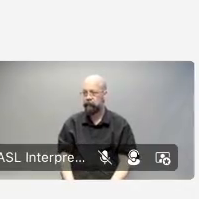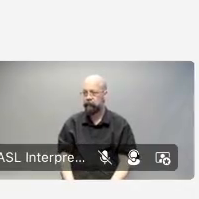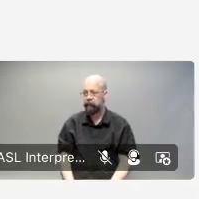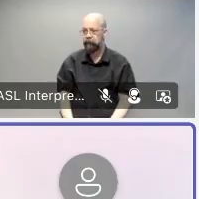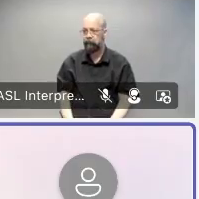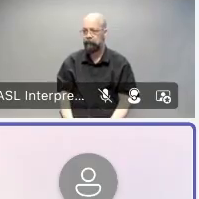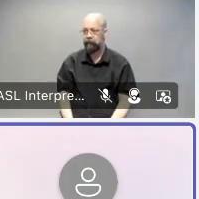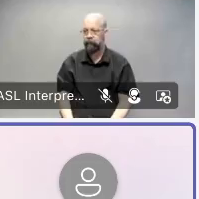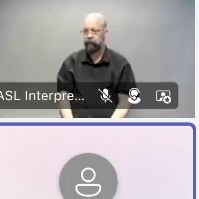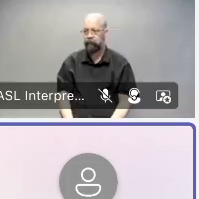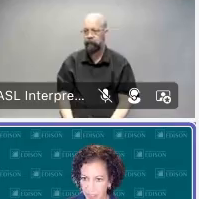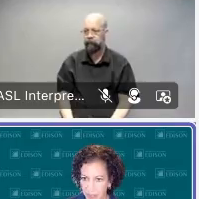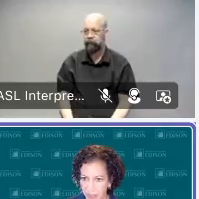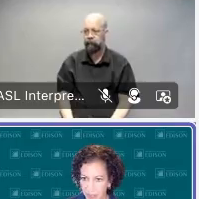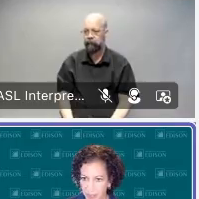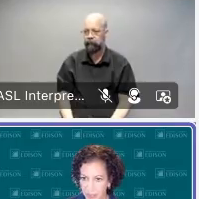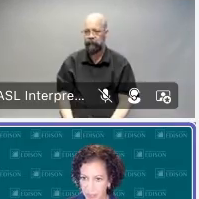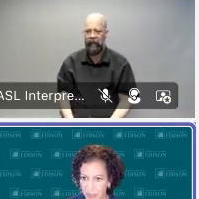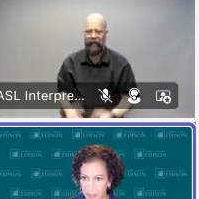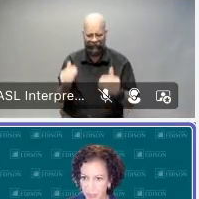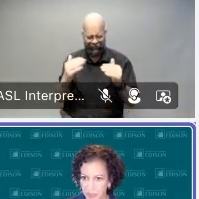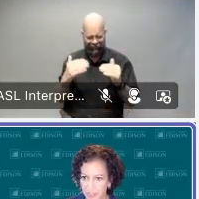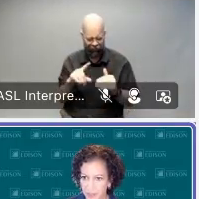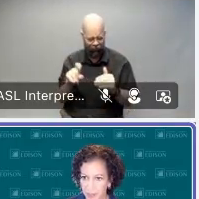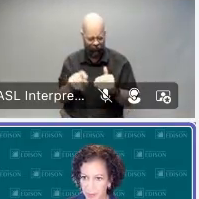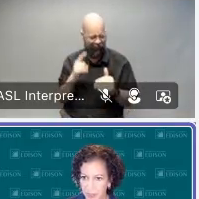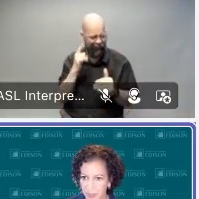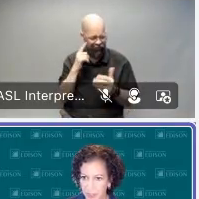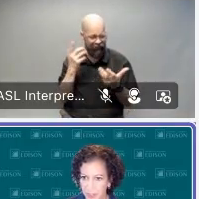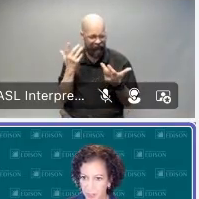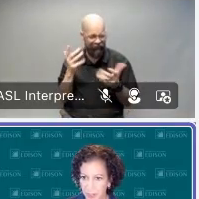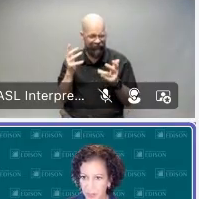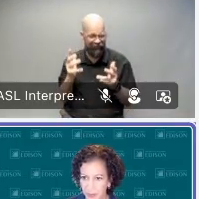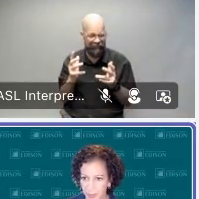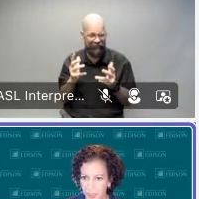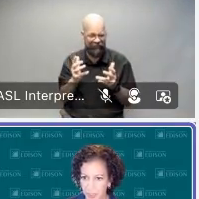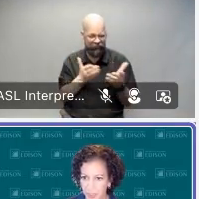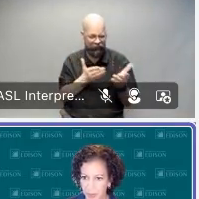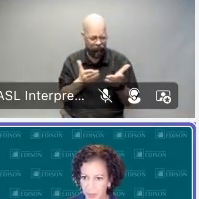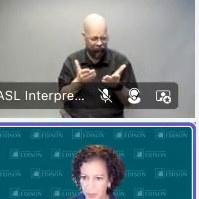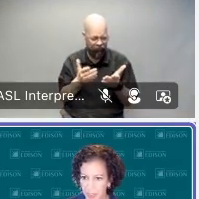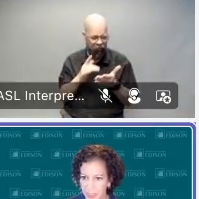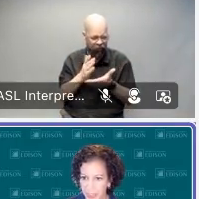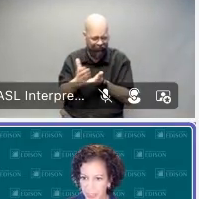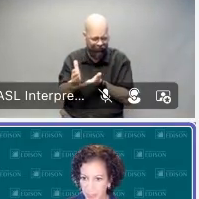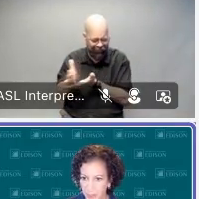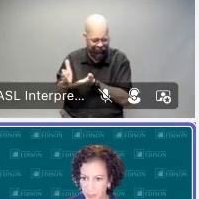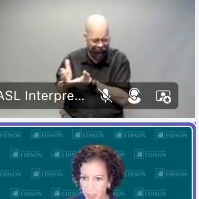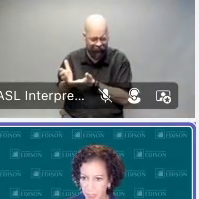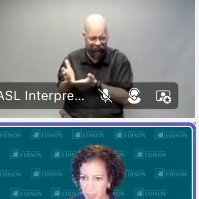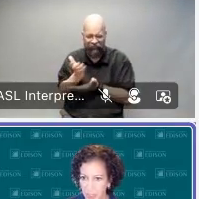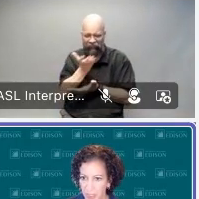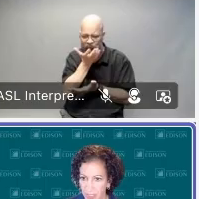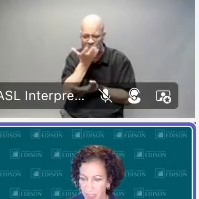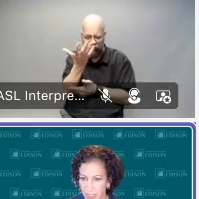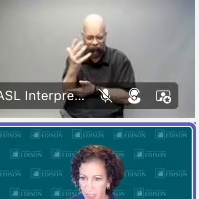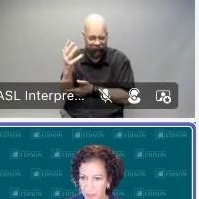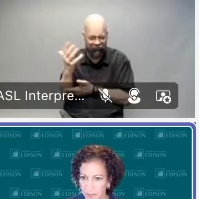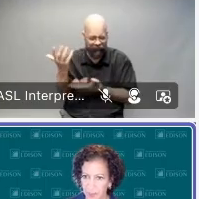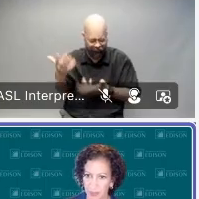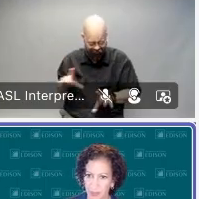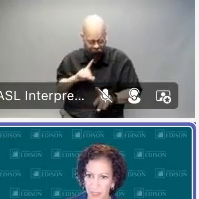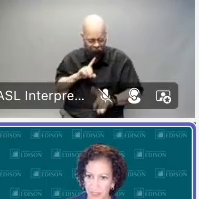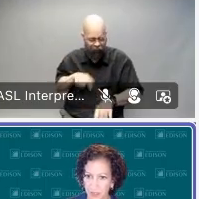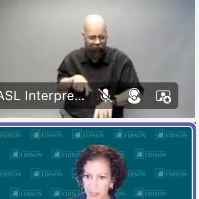The next question I think we already answered is there service available to assist us with clearing brush? I think we responded to that one.